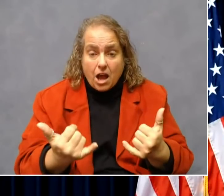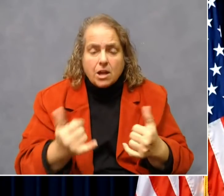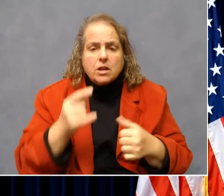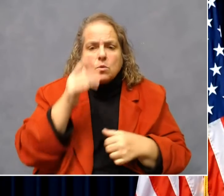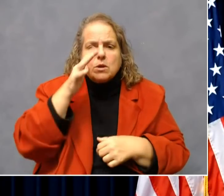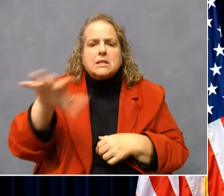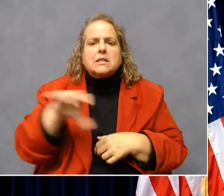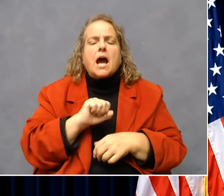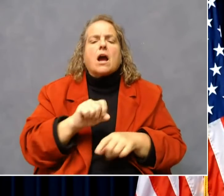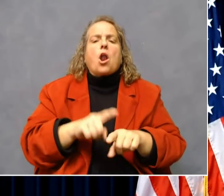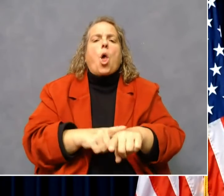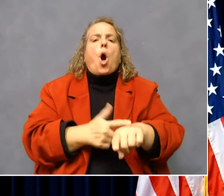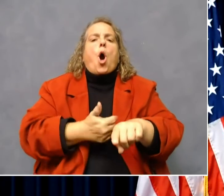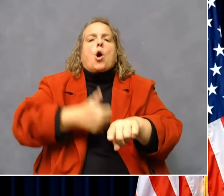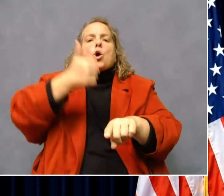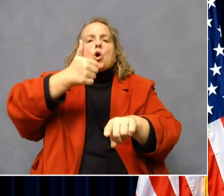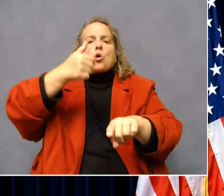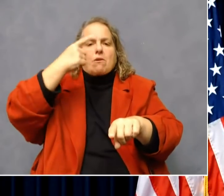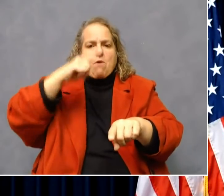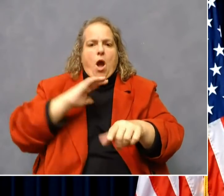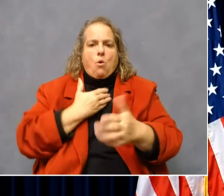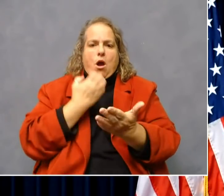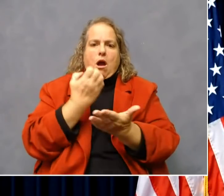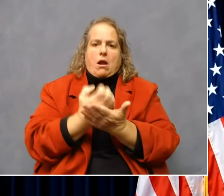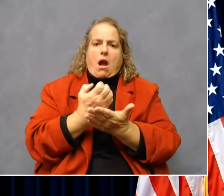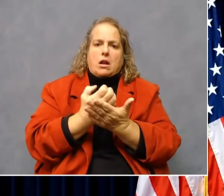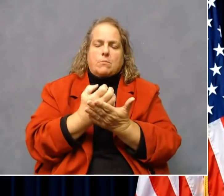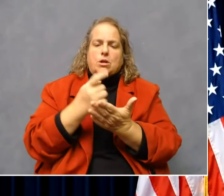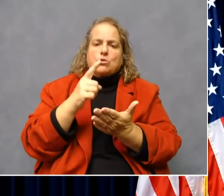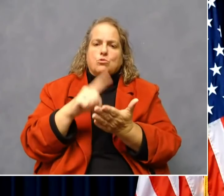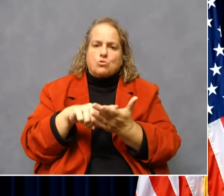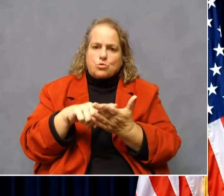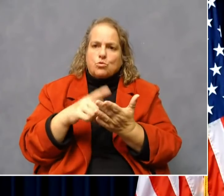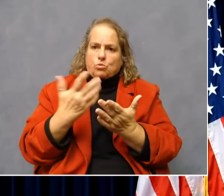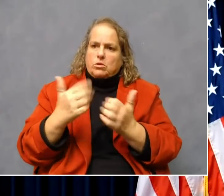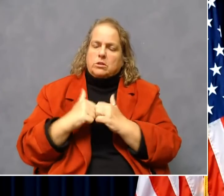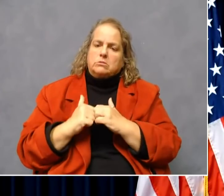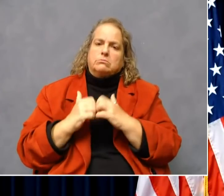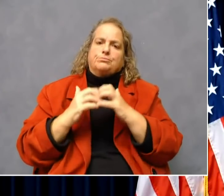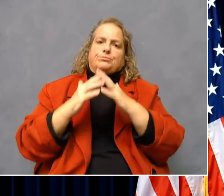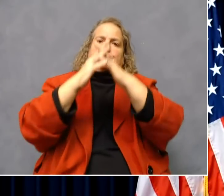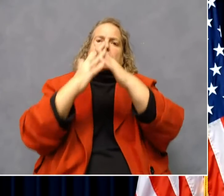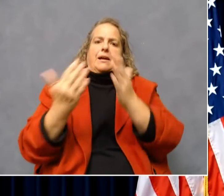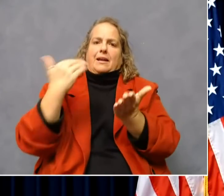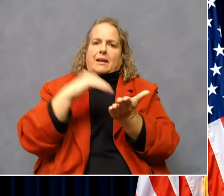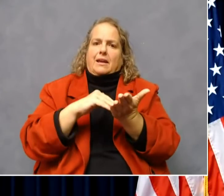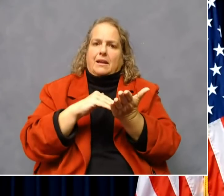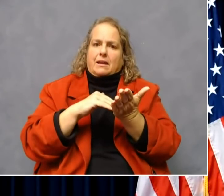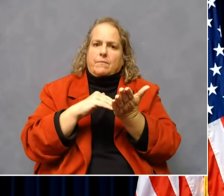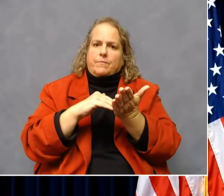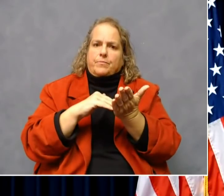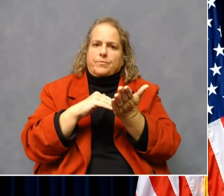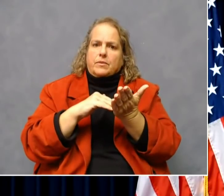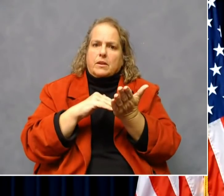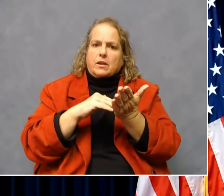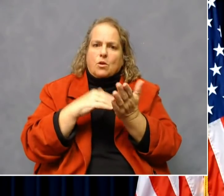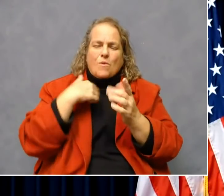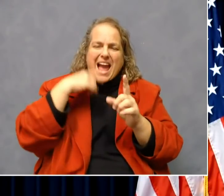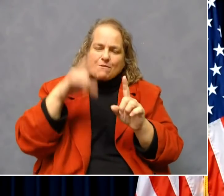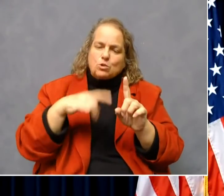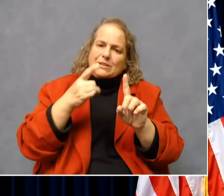to rebound. You look at the Federal Reserve saying we can't stimulate the economy enough right now, and those